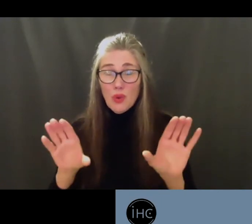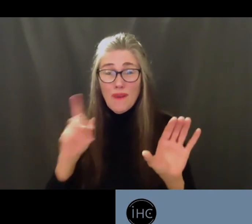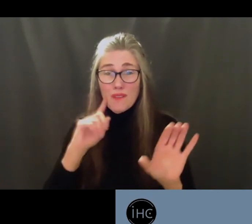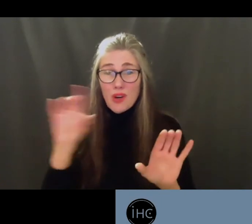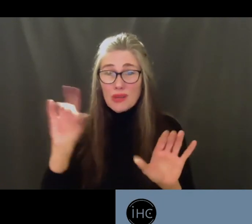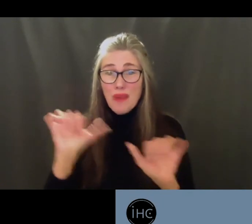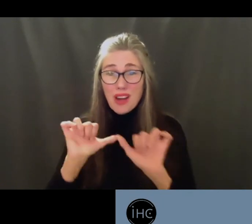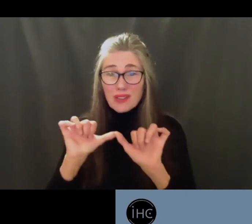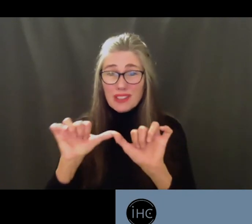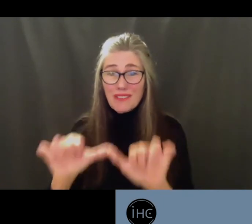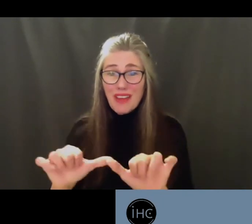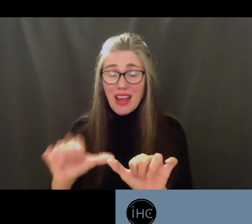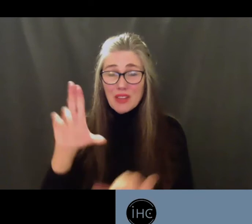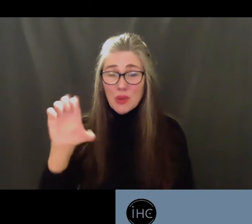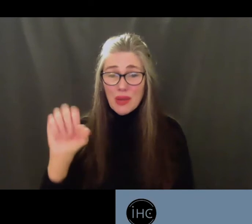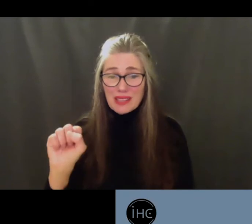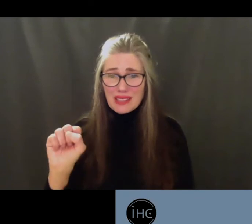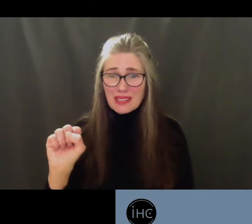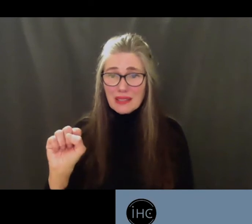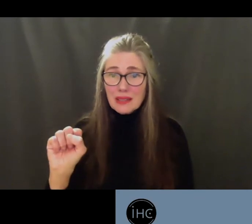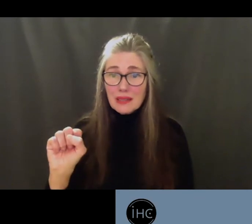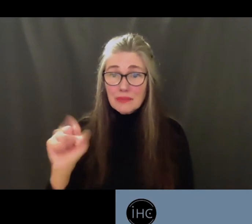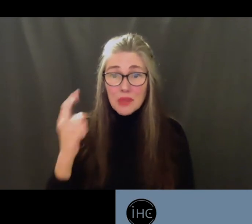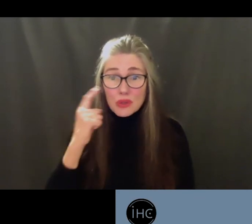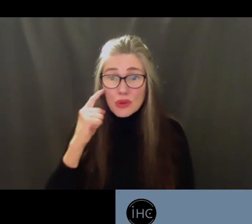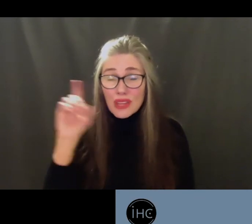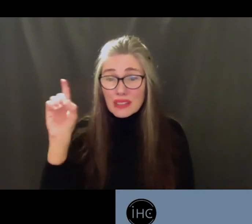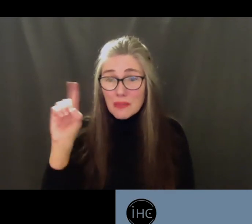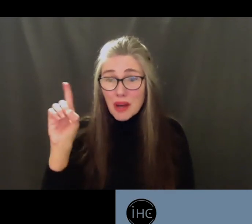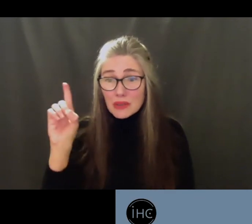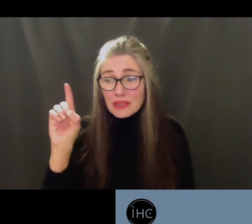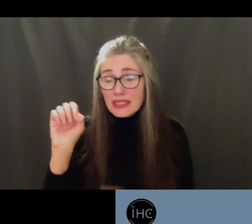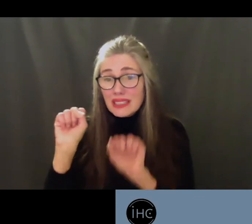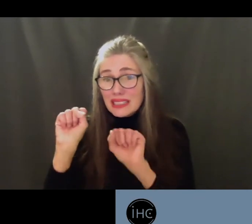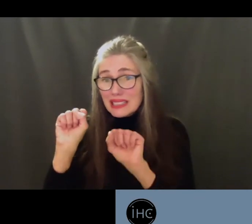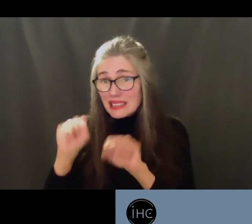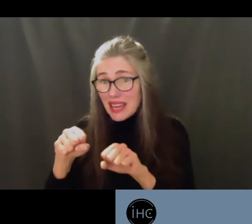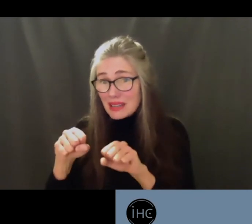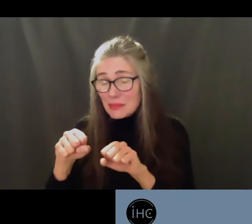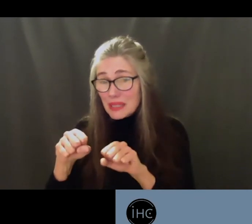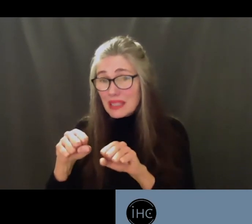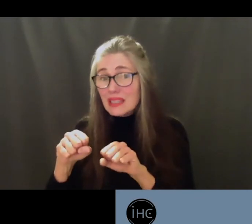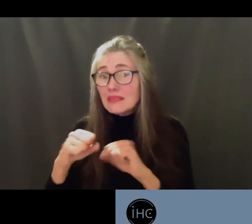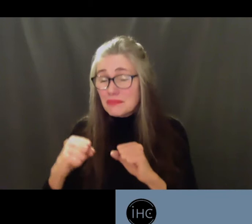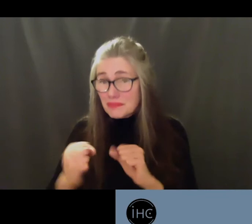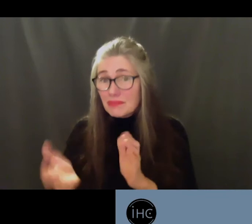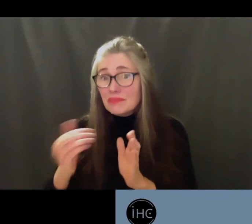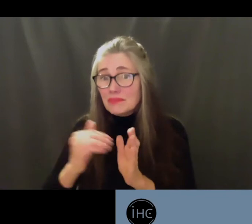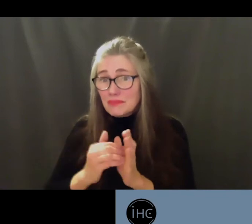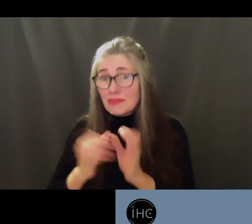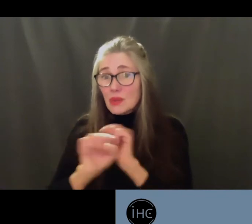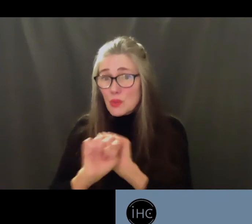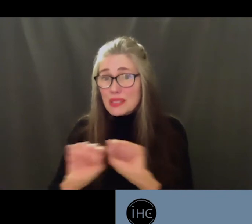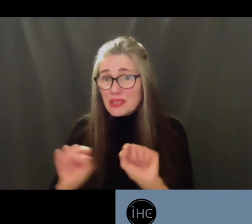And do you think that democracy can be created or restored, as the case may be, in